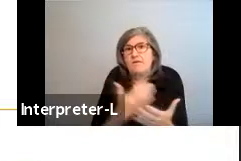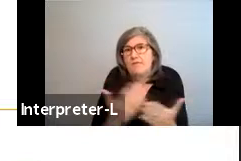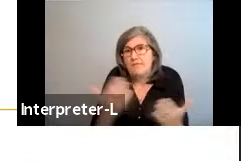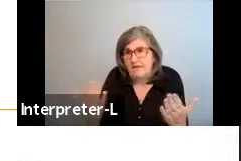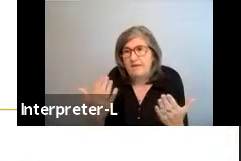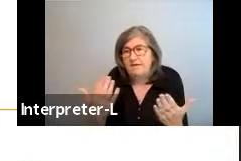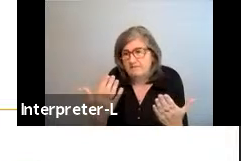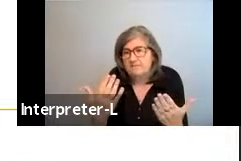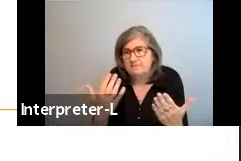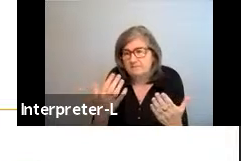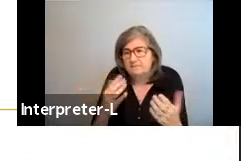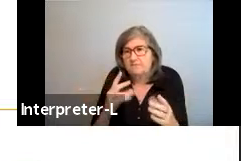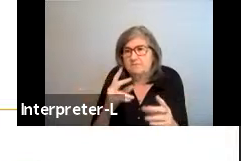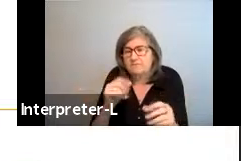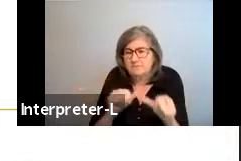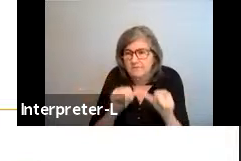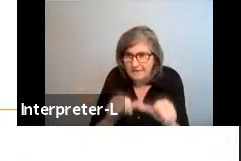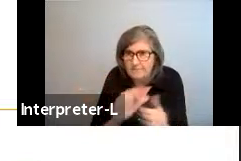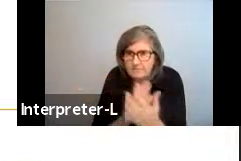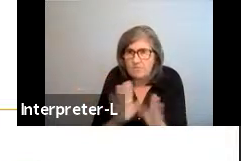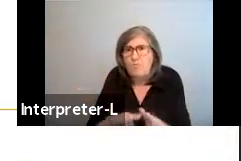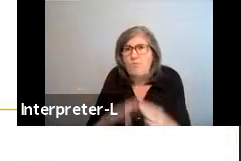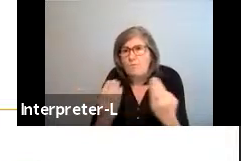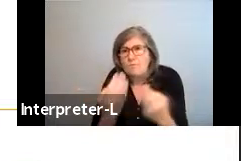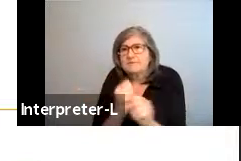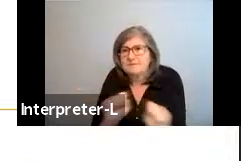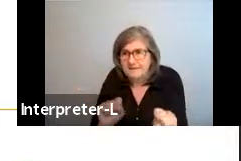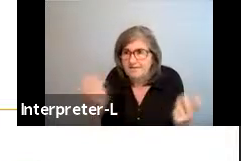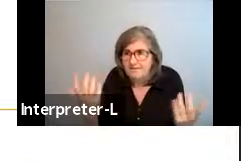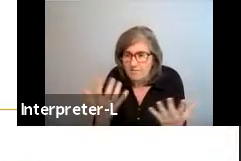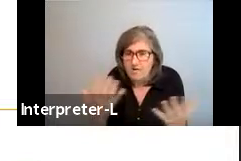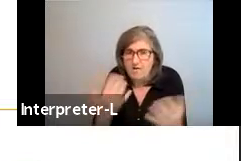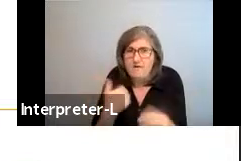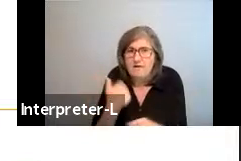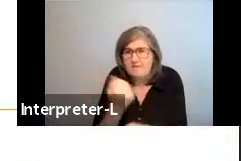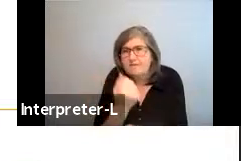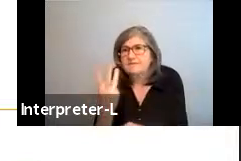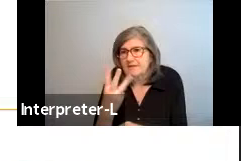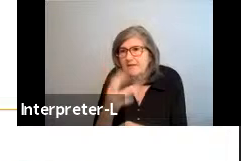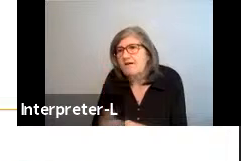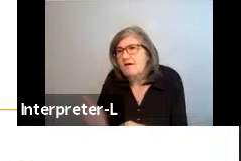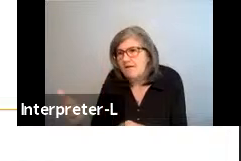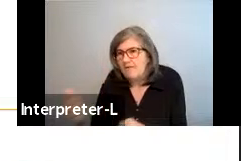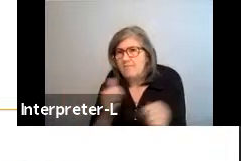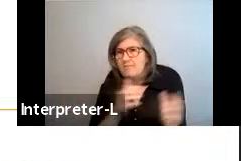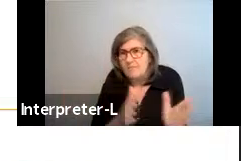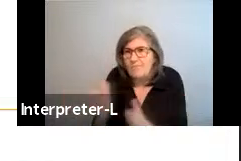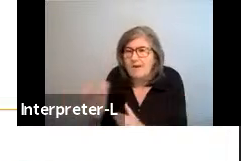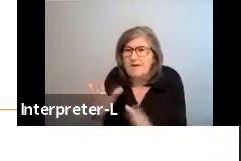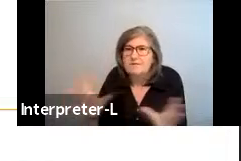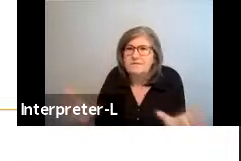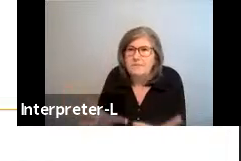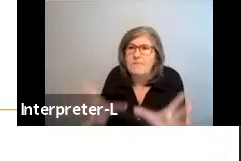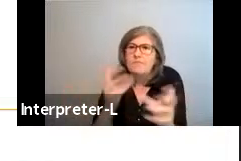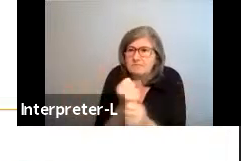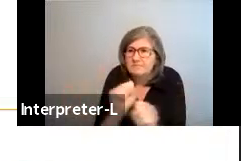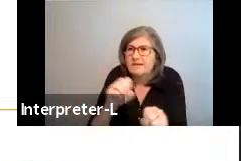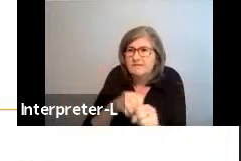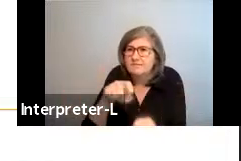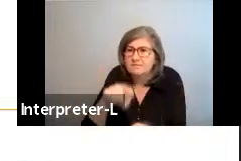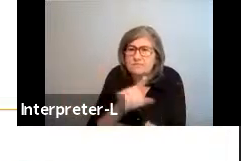that we have to keep schools open safely. There are several other kinds of ways in which we can promote safety in